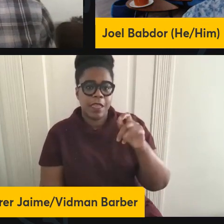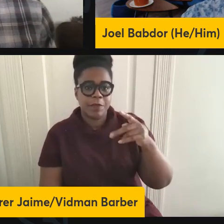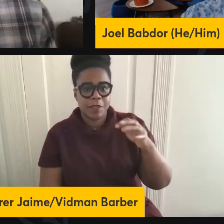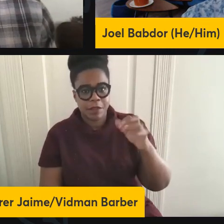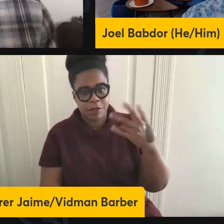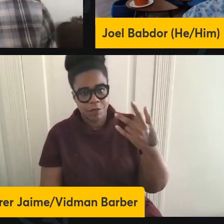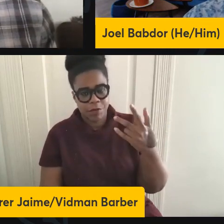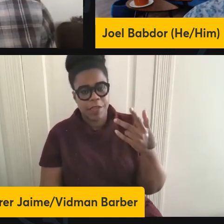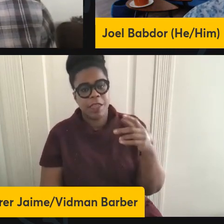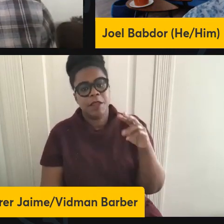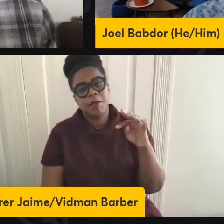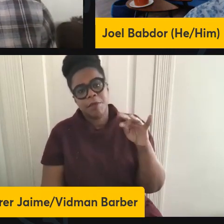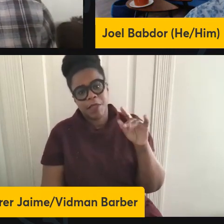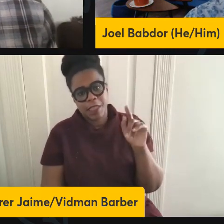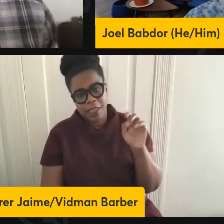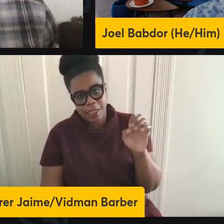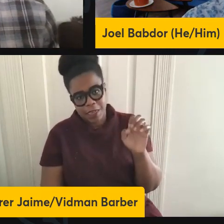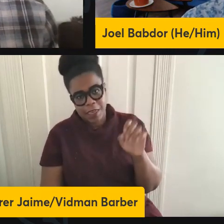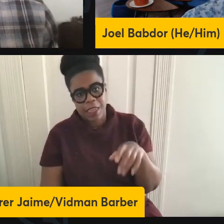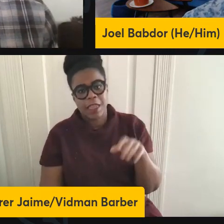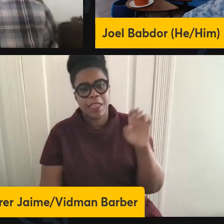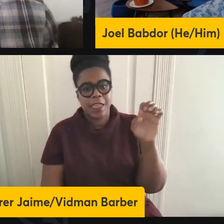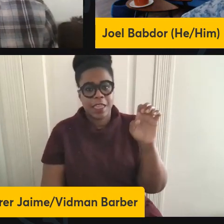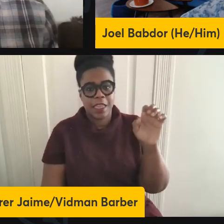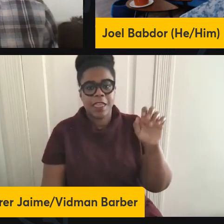mediated gastromin E cleavage.